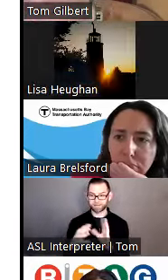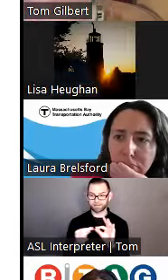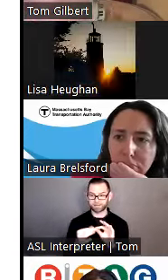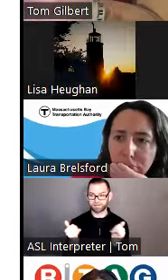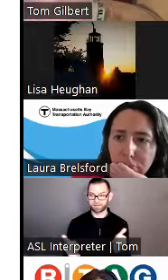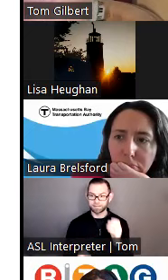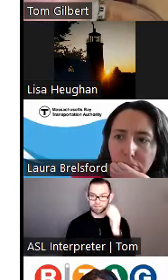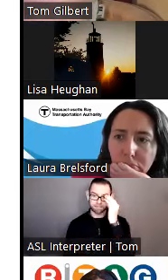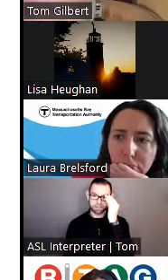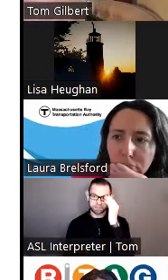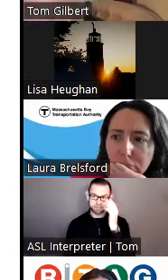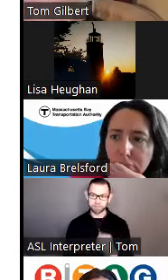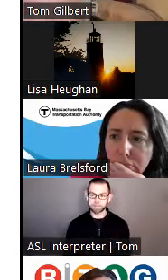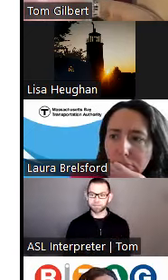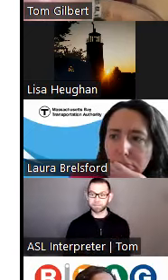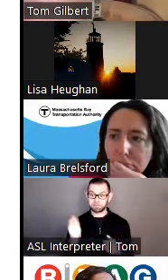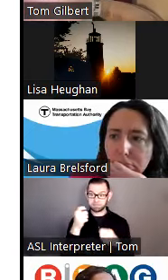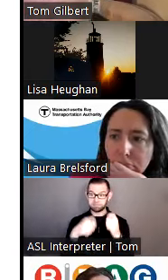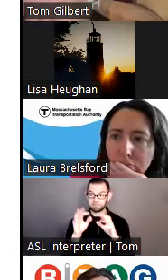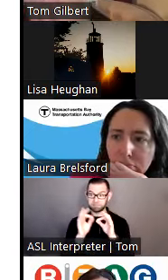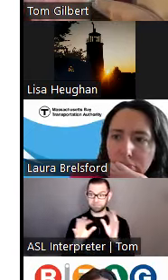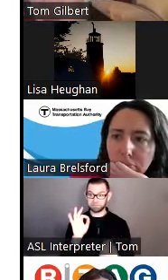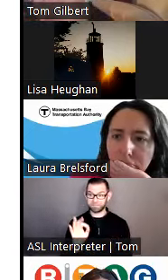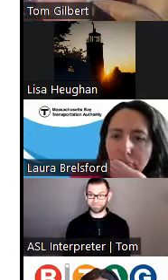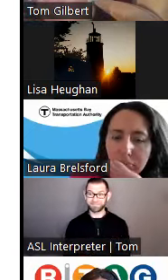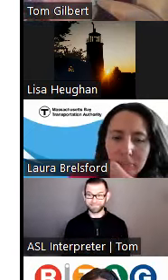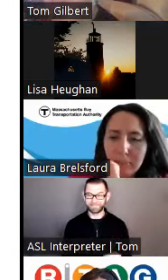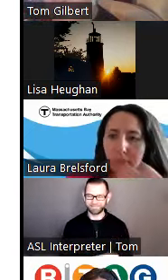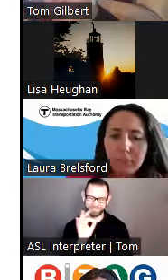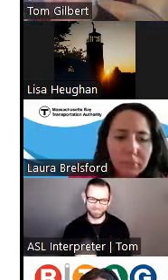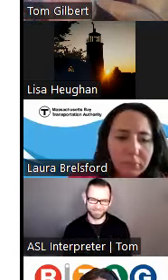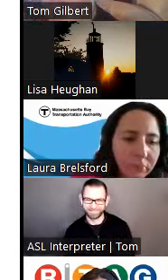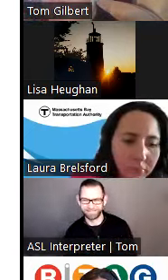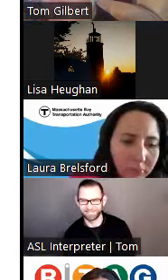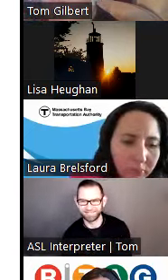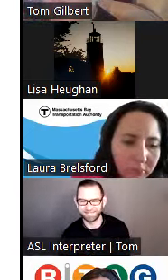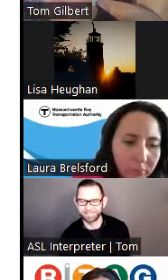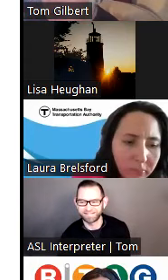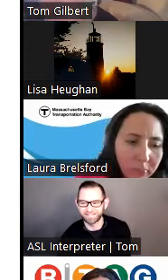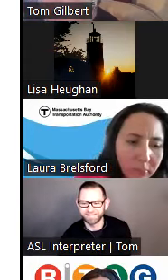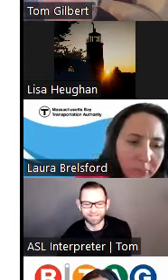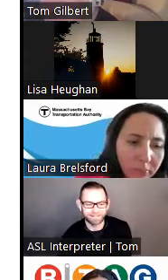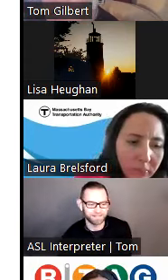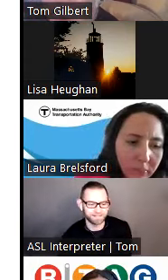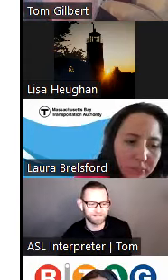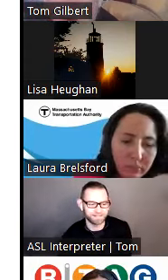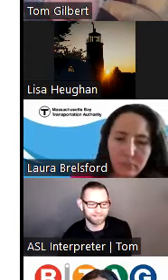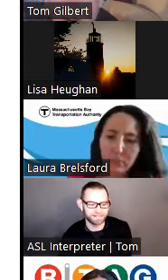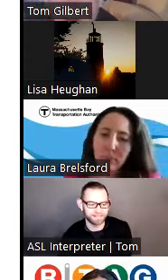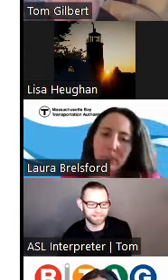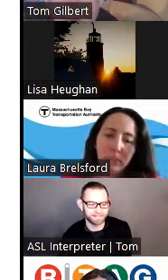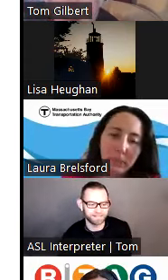Can everybody hear me? Yes. Okay. Yeah. I have a question for you,